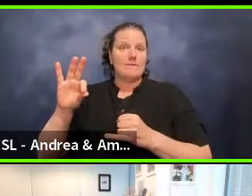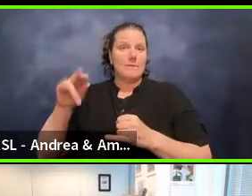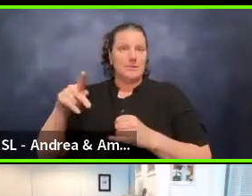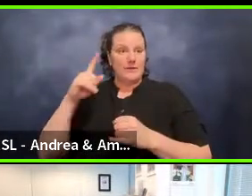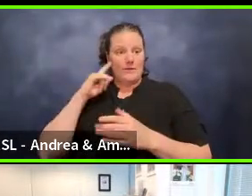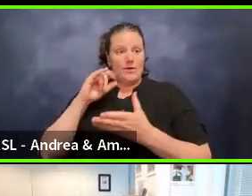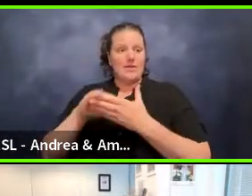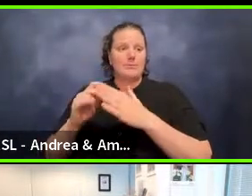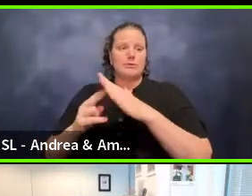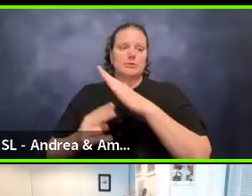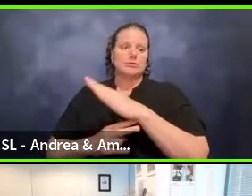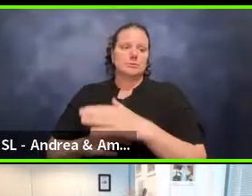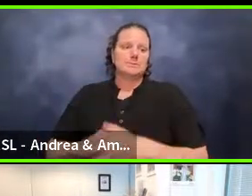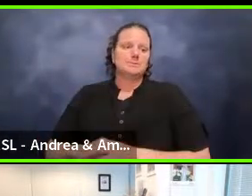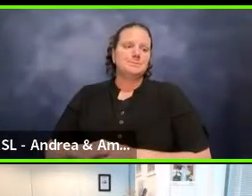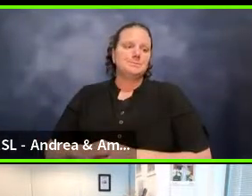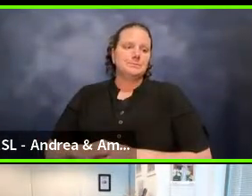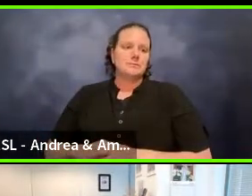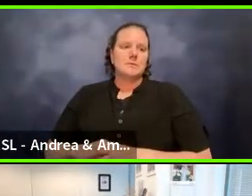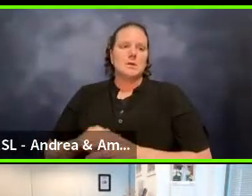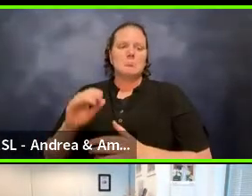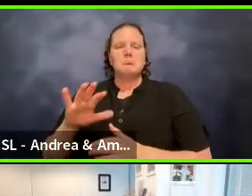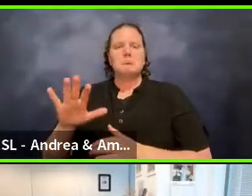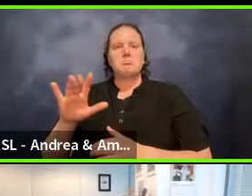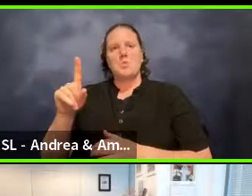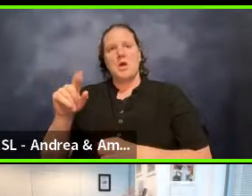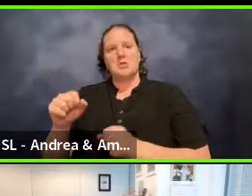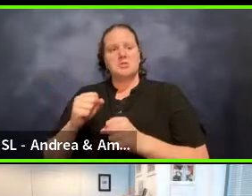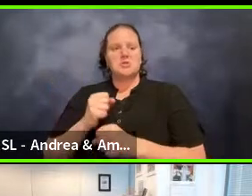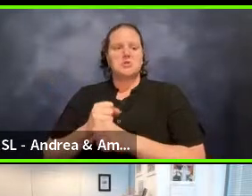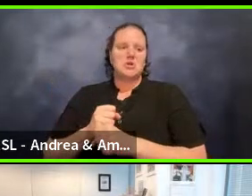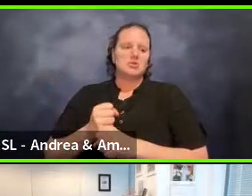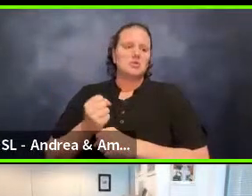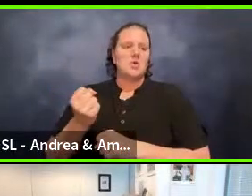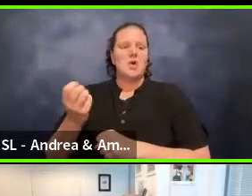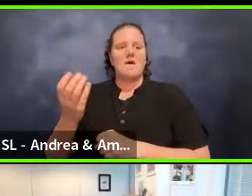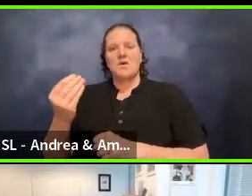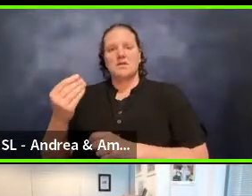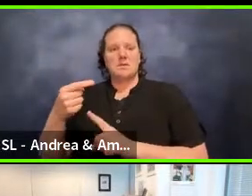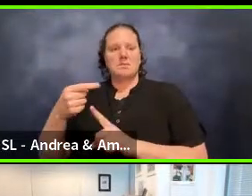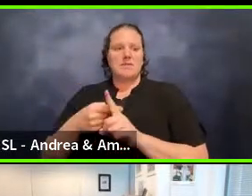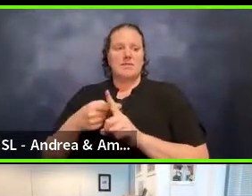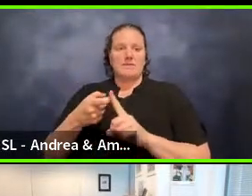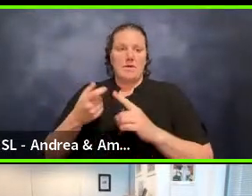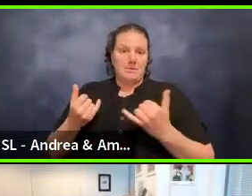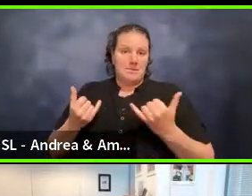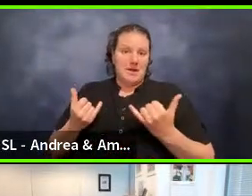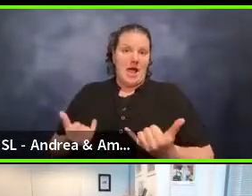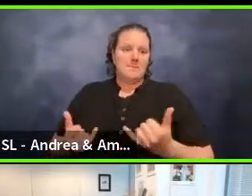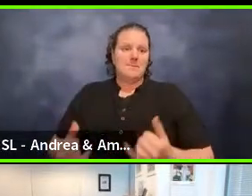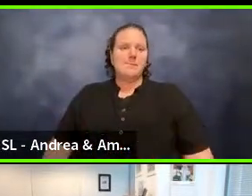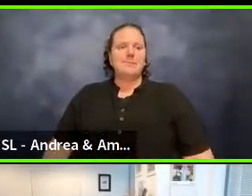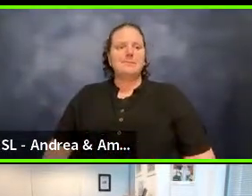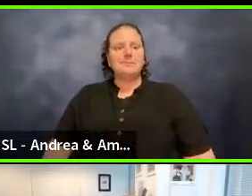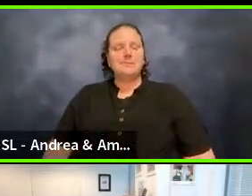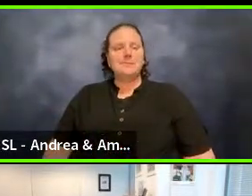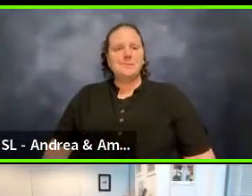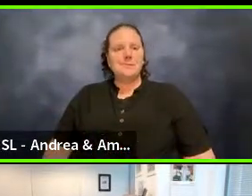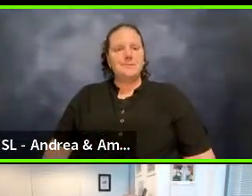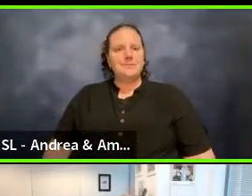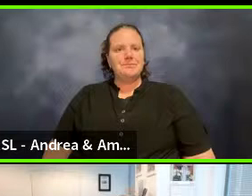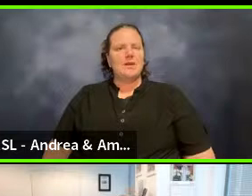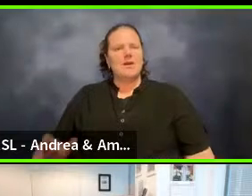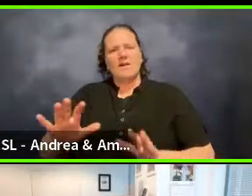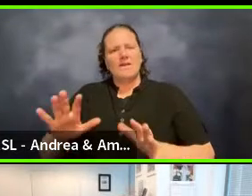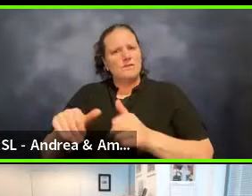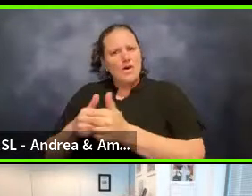bridge about a year to 14 months from now. So do you, just to follow